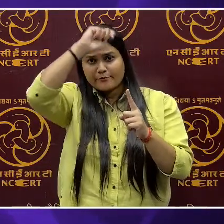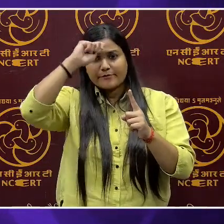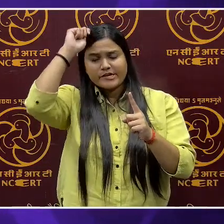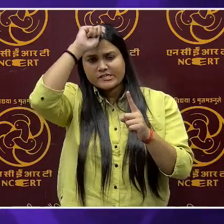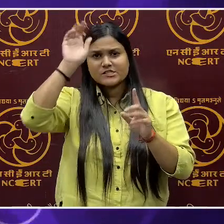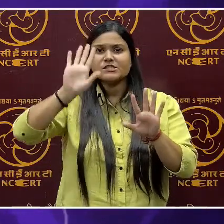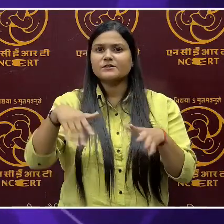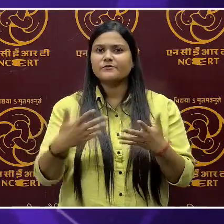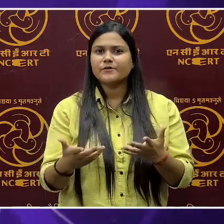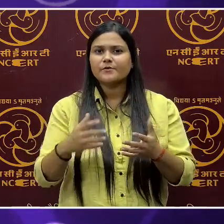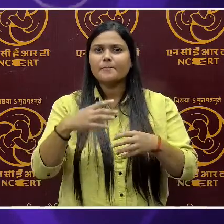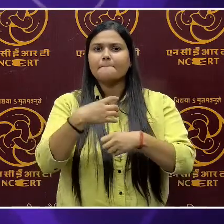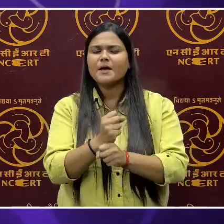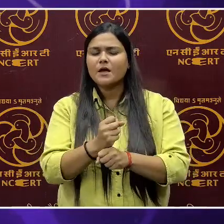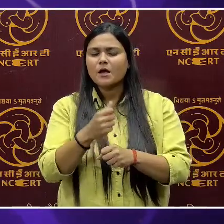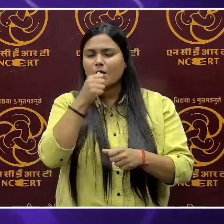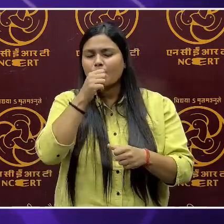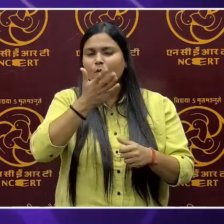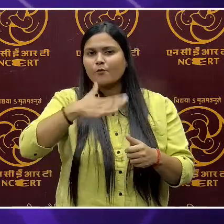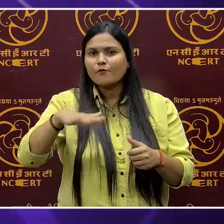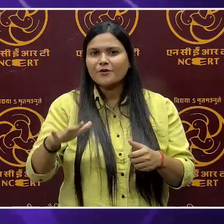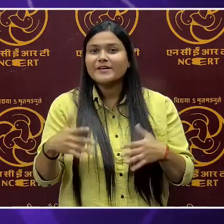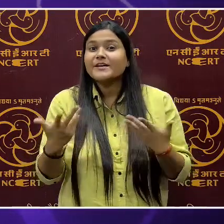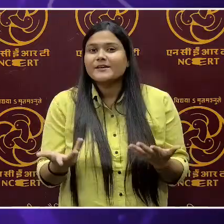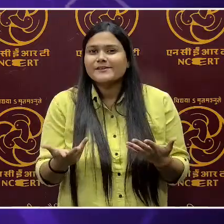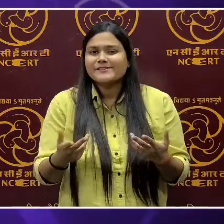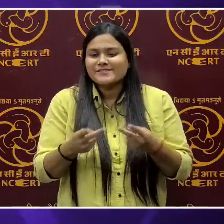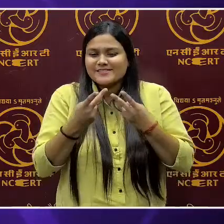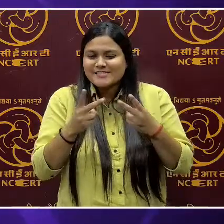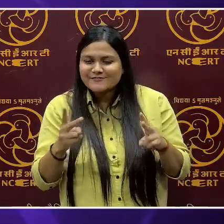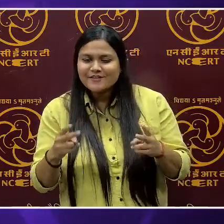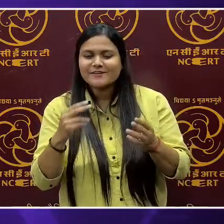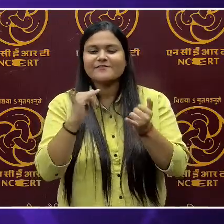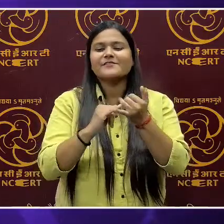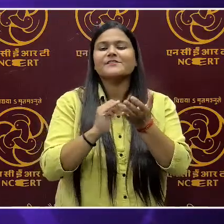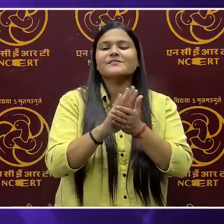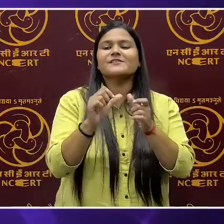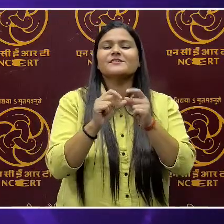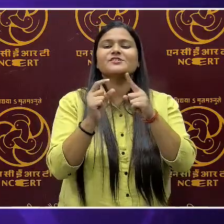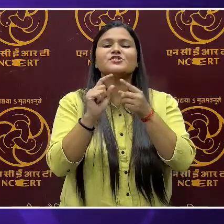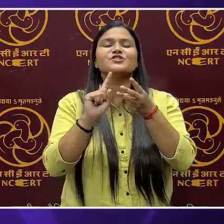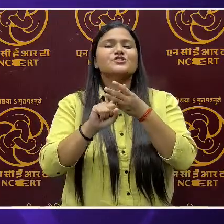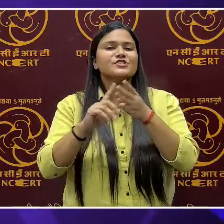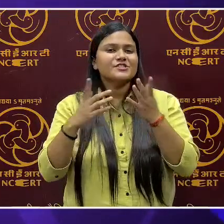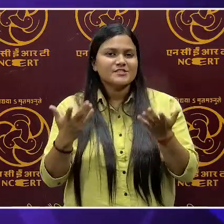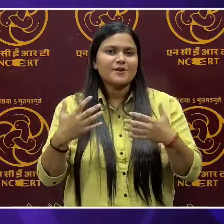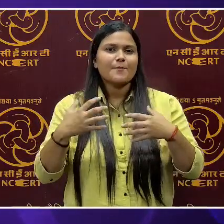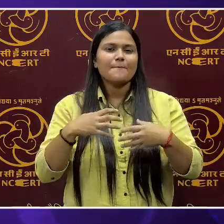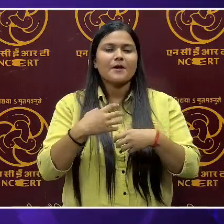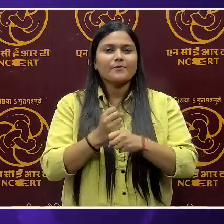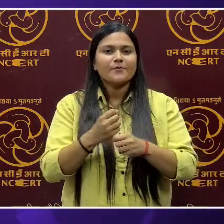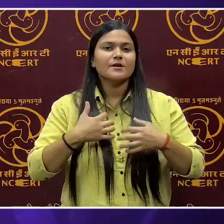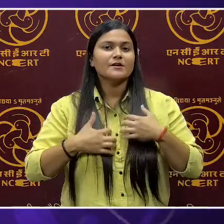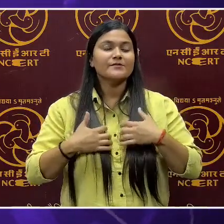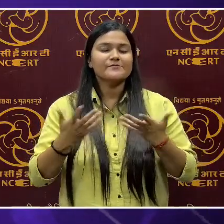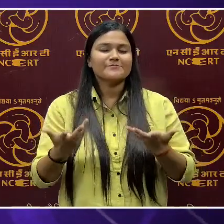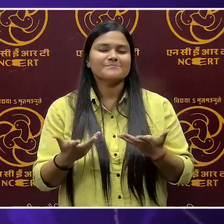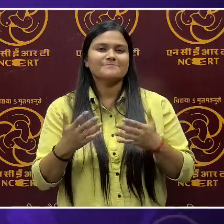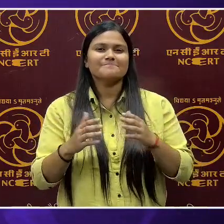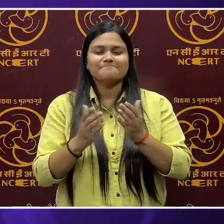water tanks. Yes, absolutely. So the answer is creative, and we put creative